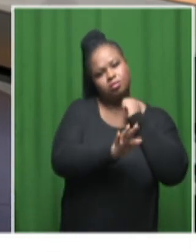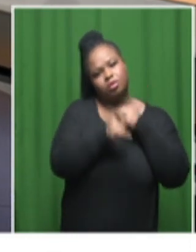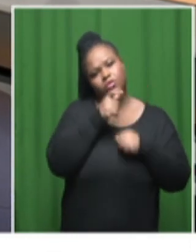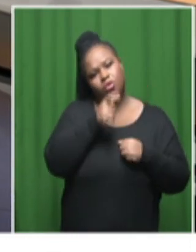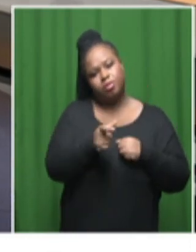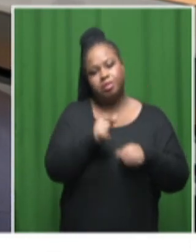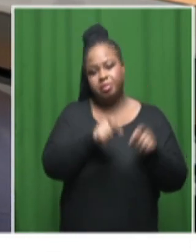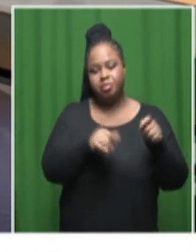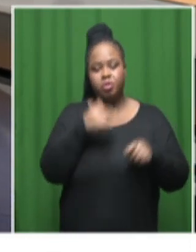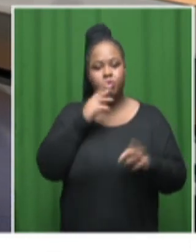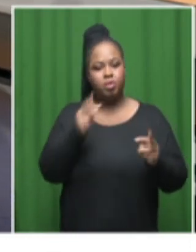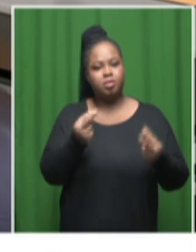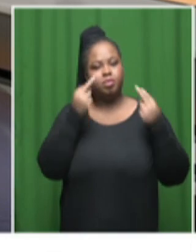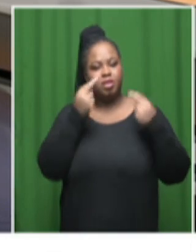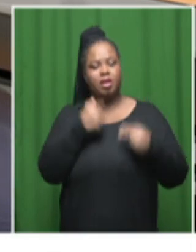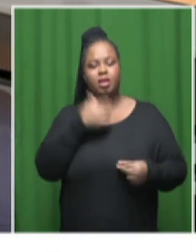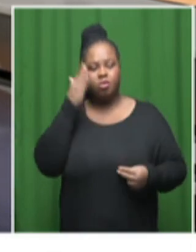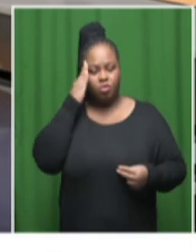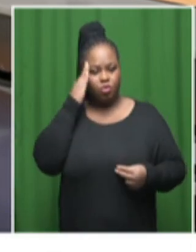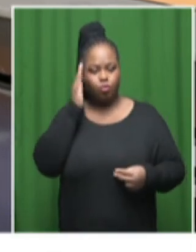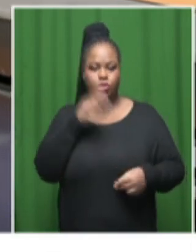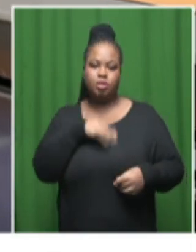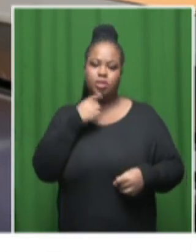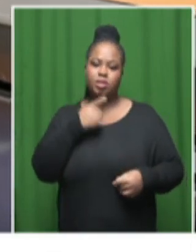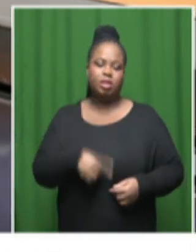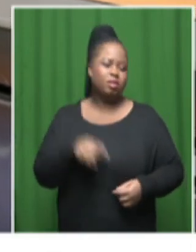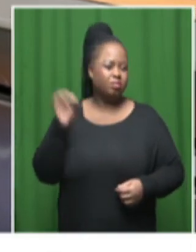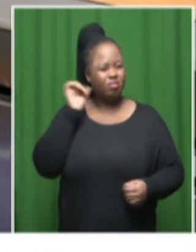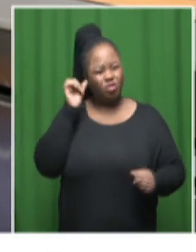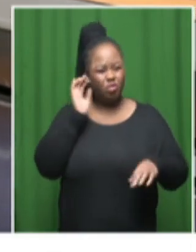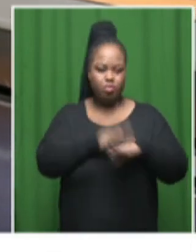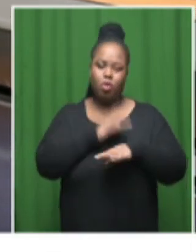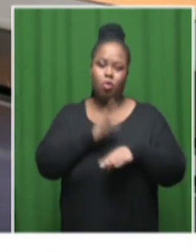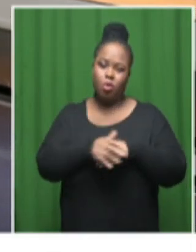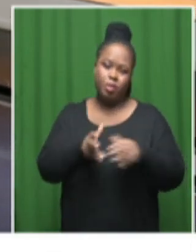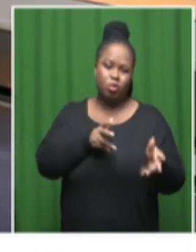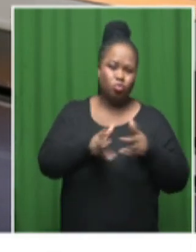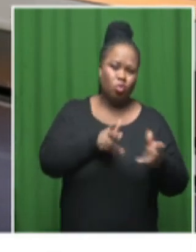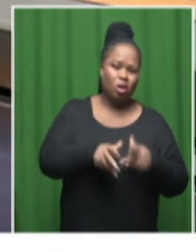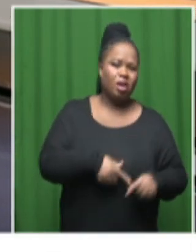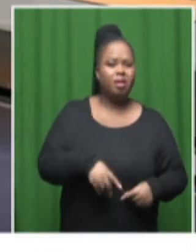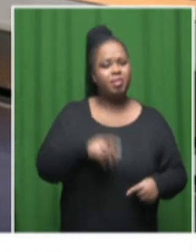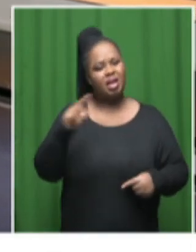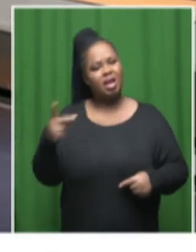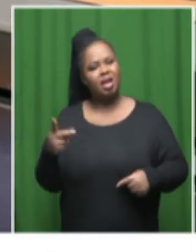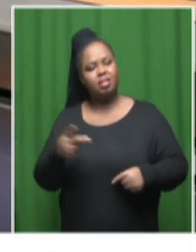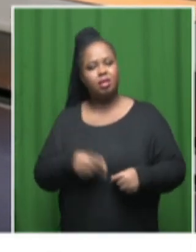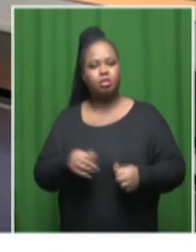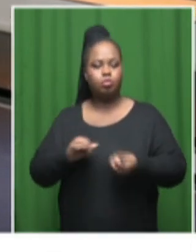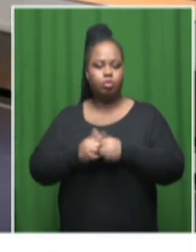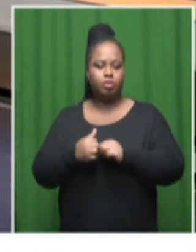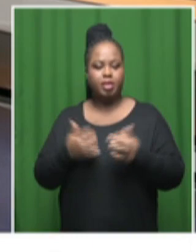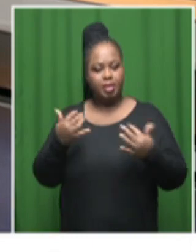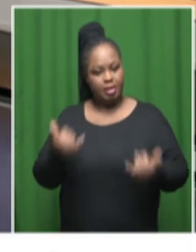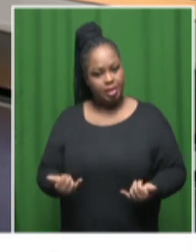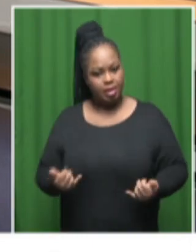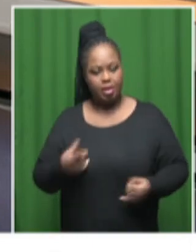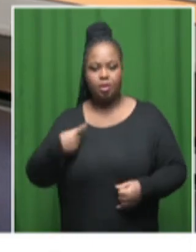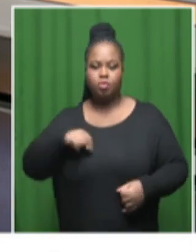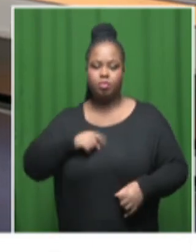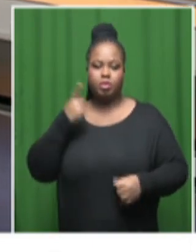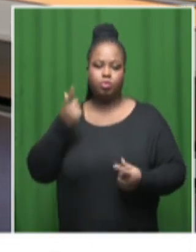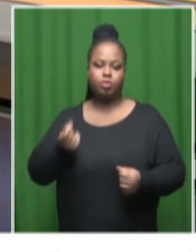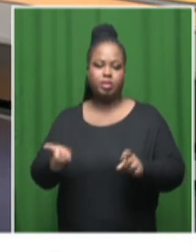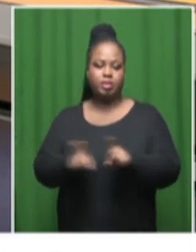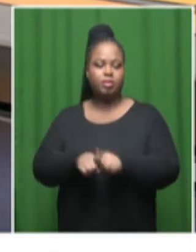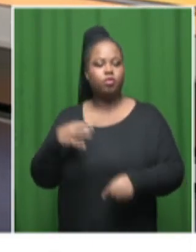home watching. I know you've spoken about how we make so much noise when it comes to football and other sporting codes, and we need to do the same for the